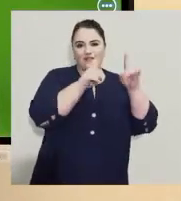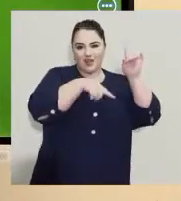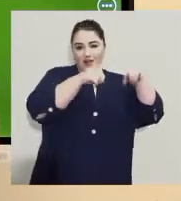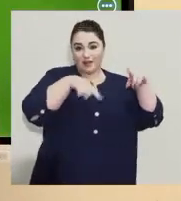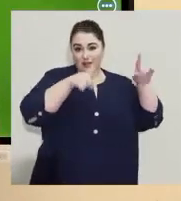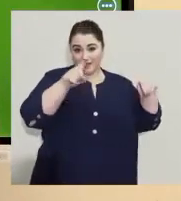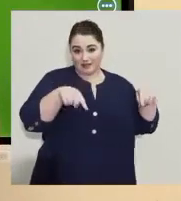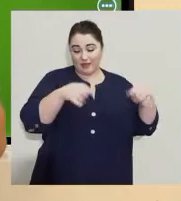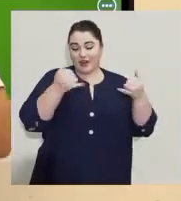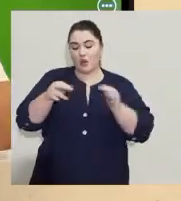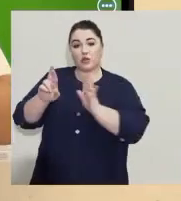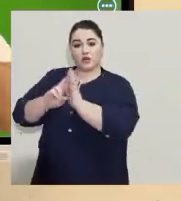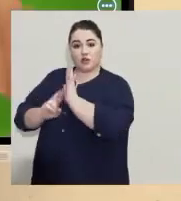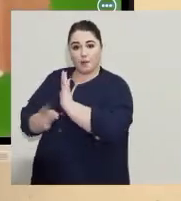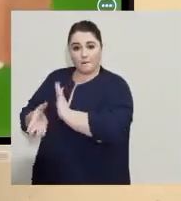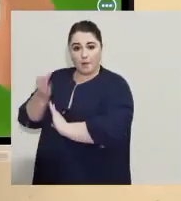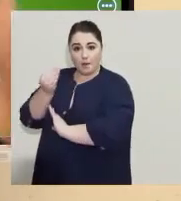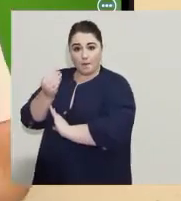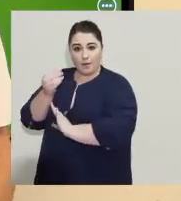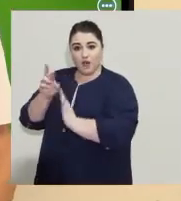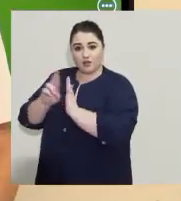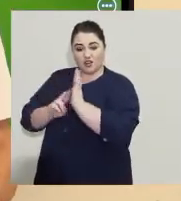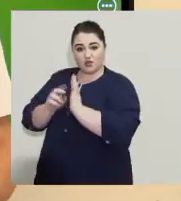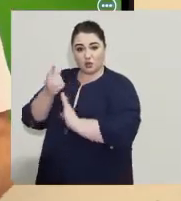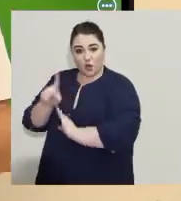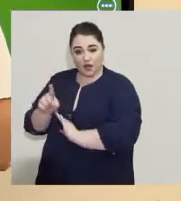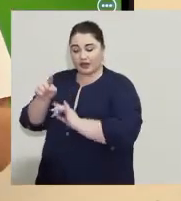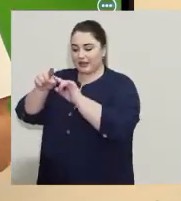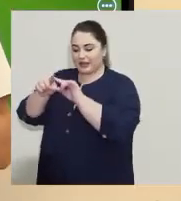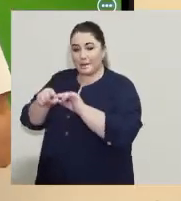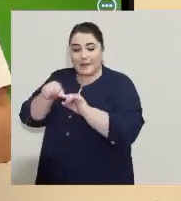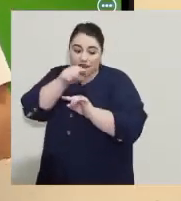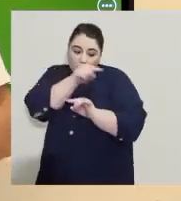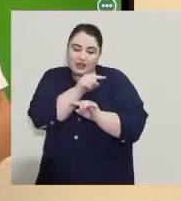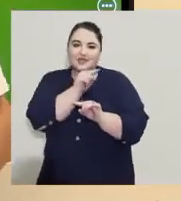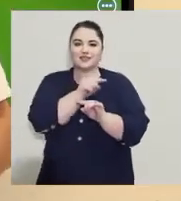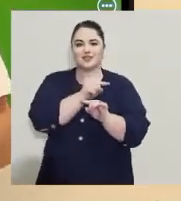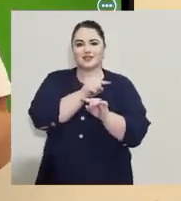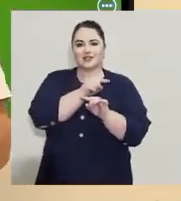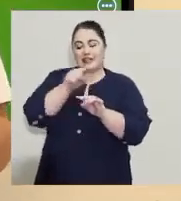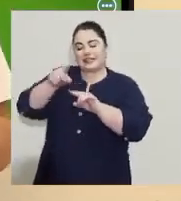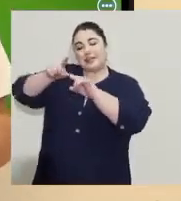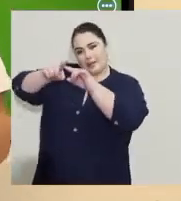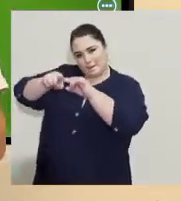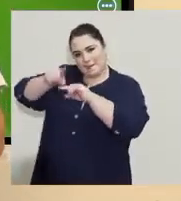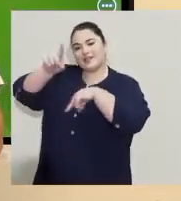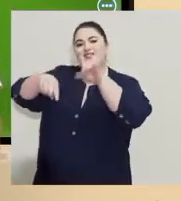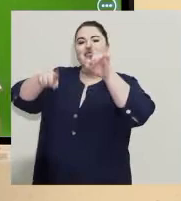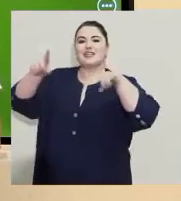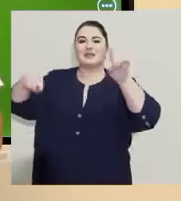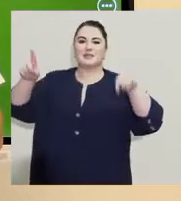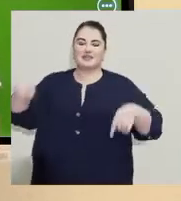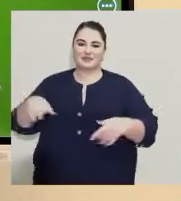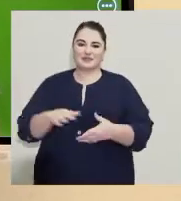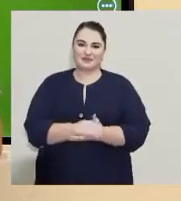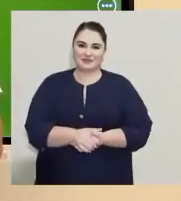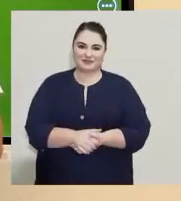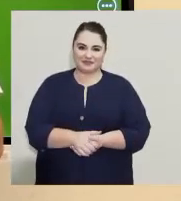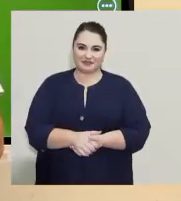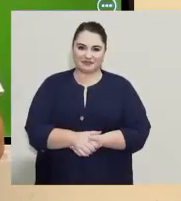variable. And here I see the results. The results depend on the cause. It's the